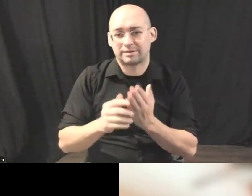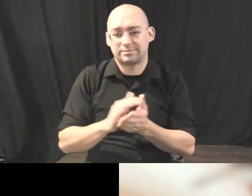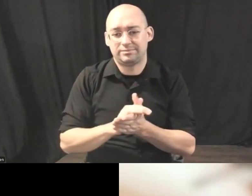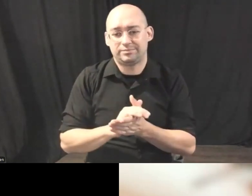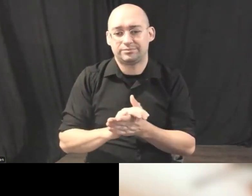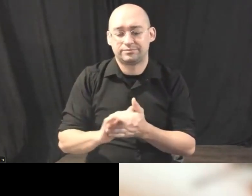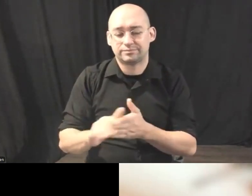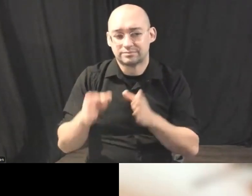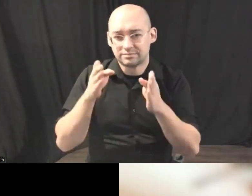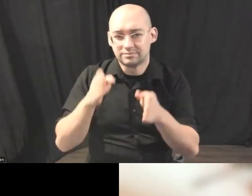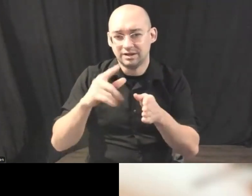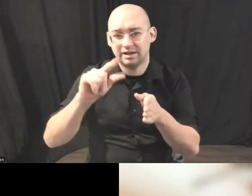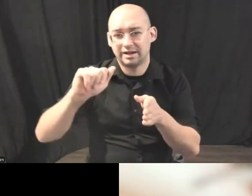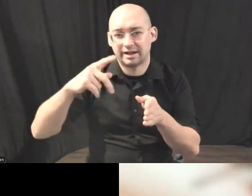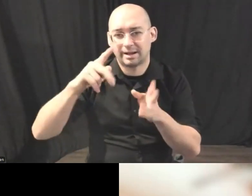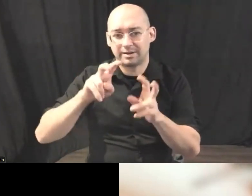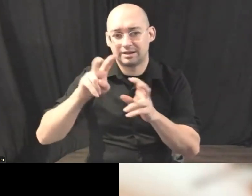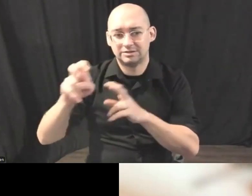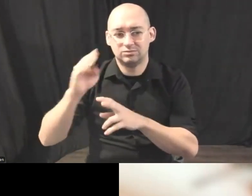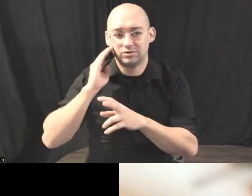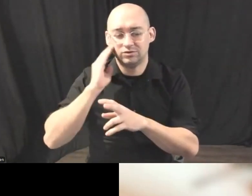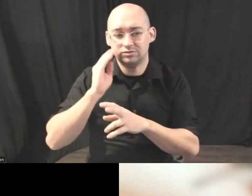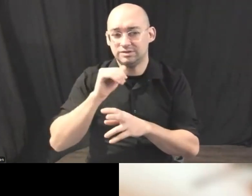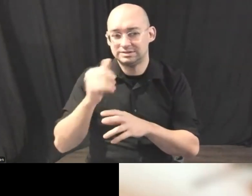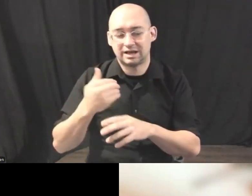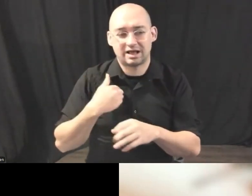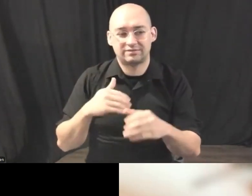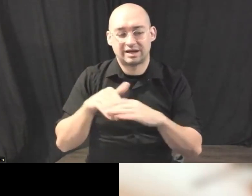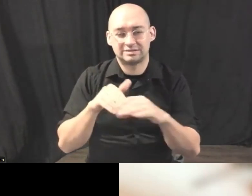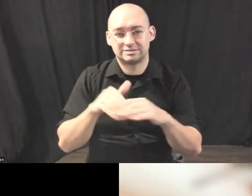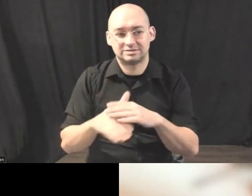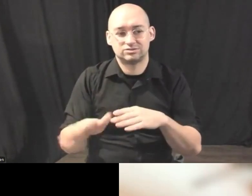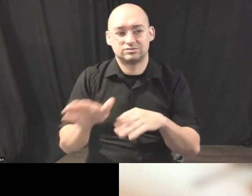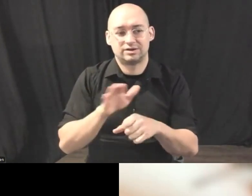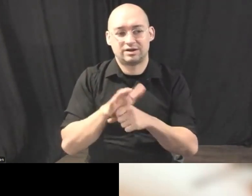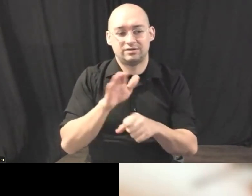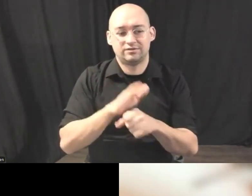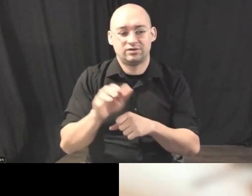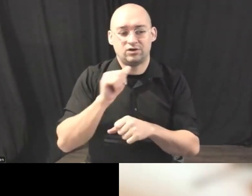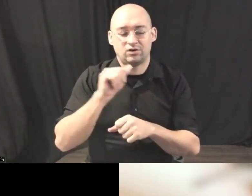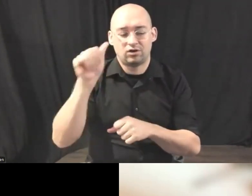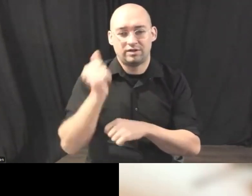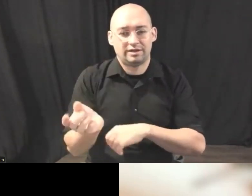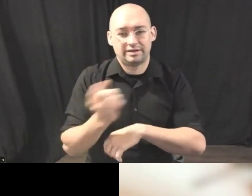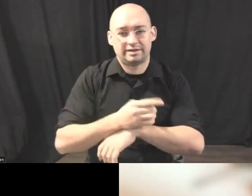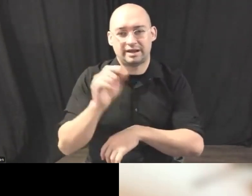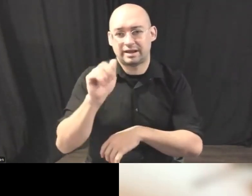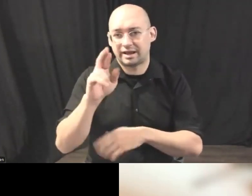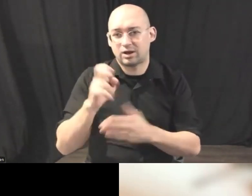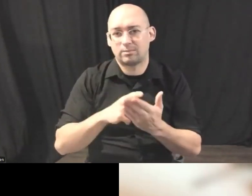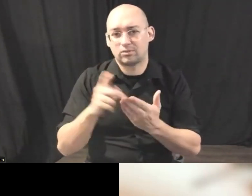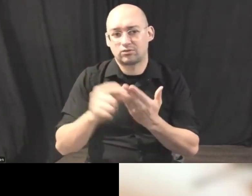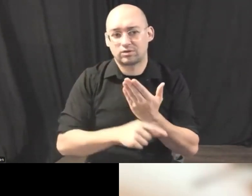gap analysis, because we know that we don't have access to enough adult day programs throughout the state, as well as, and, you know, of course, there's